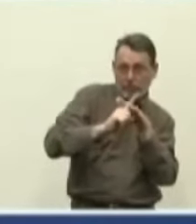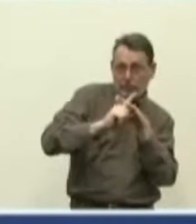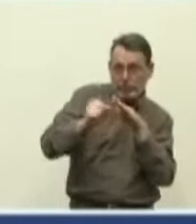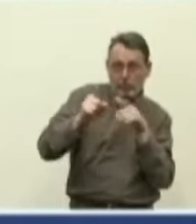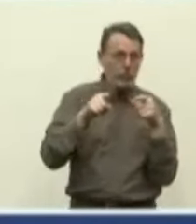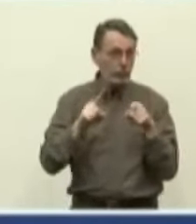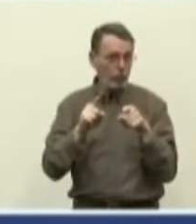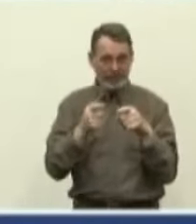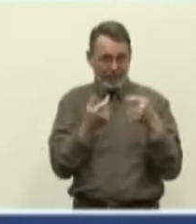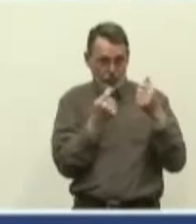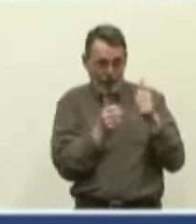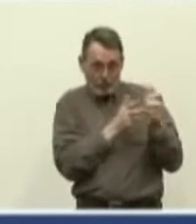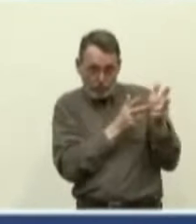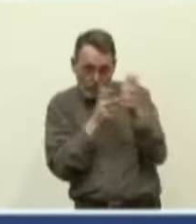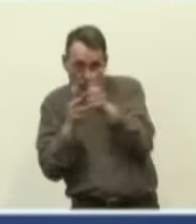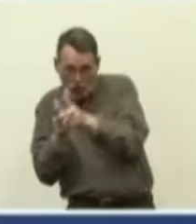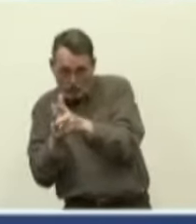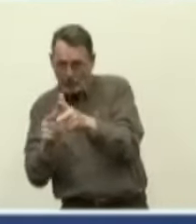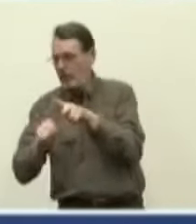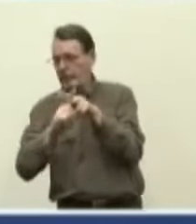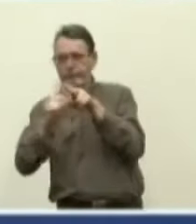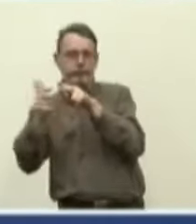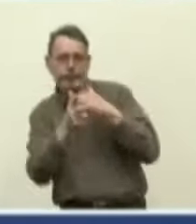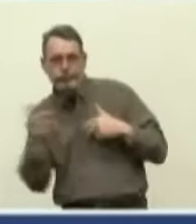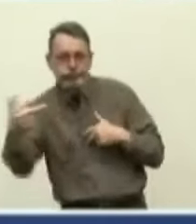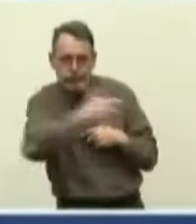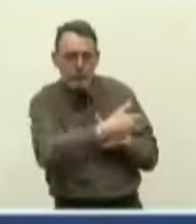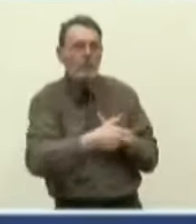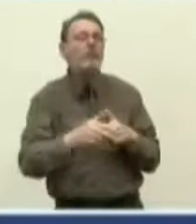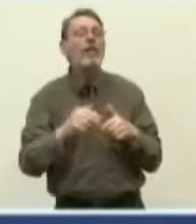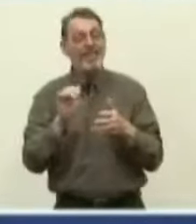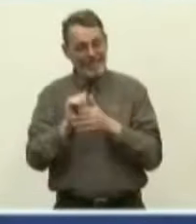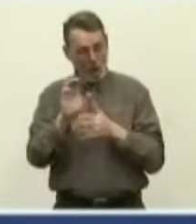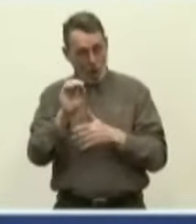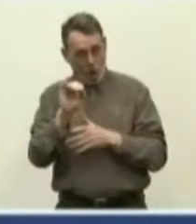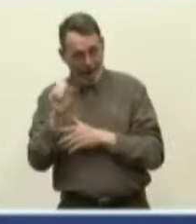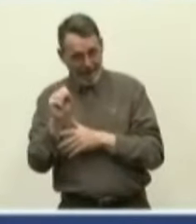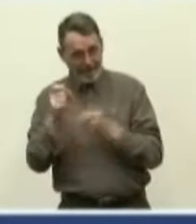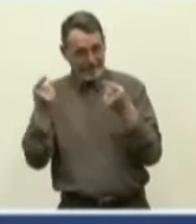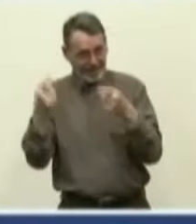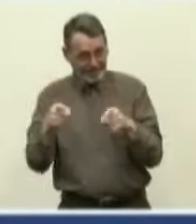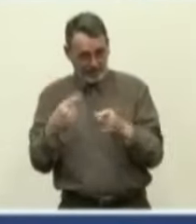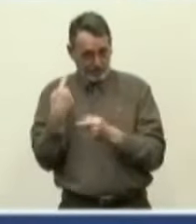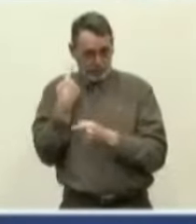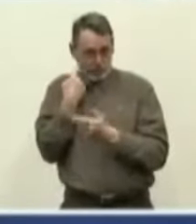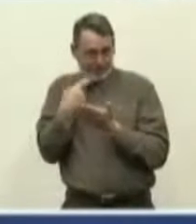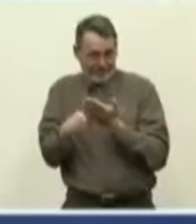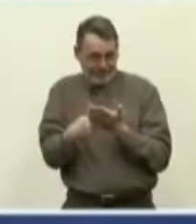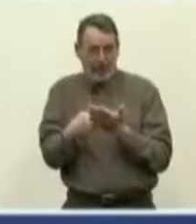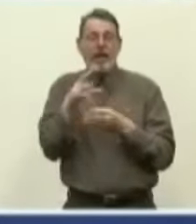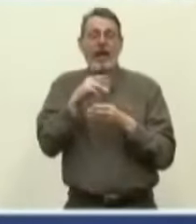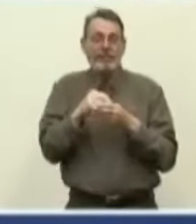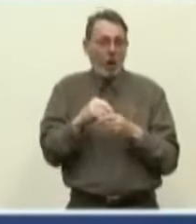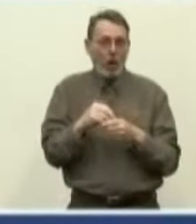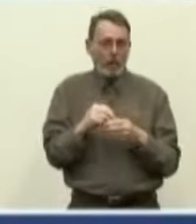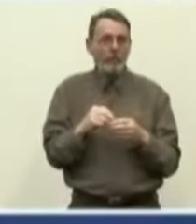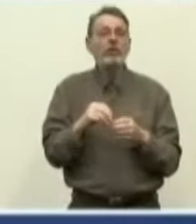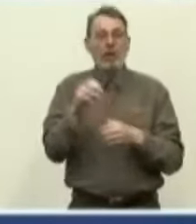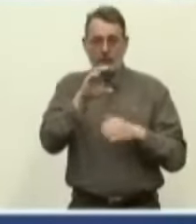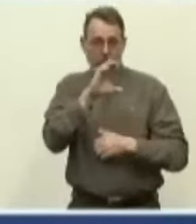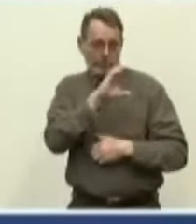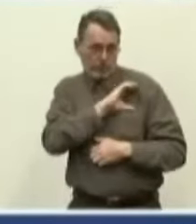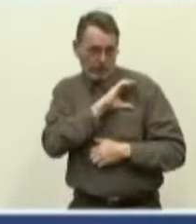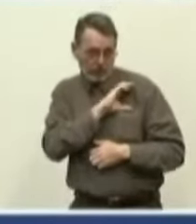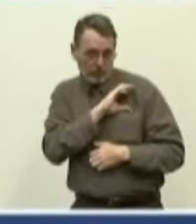stop attempt. The officer-involved shooting incident discussed in this presentation involves plainclothes members of the San Francisco